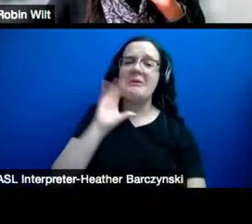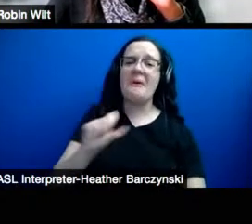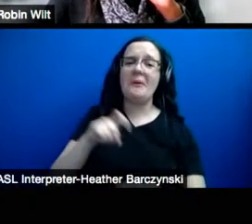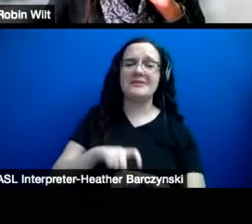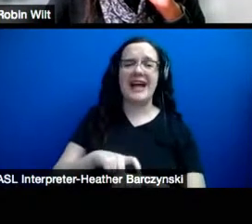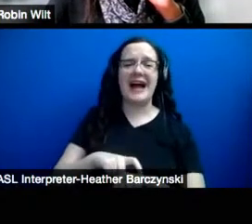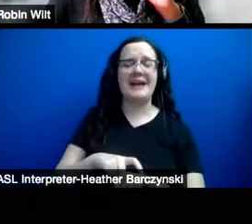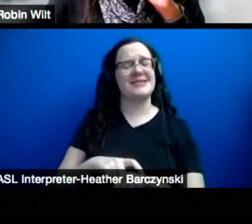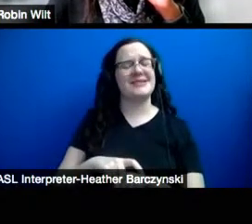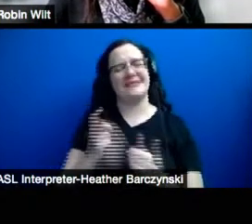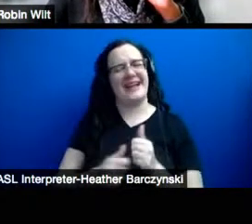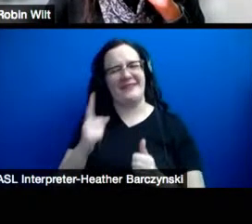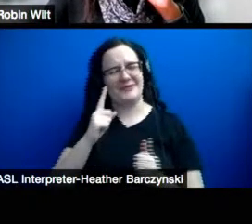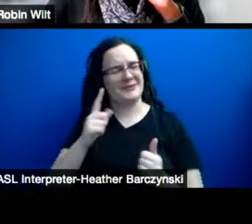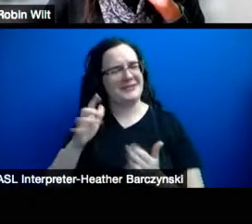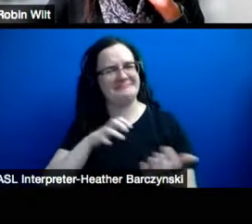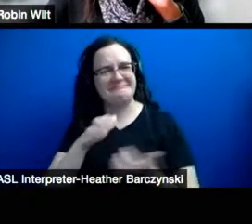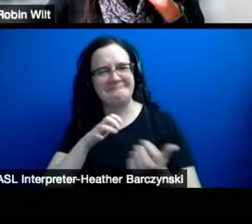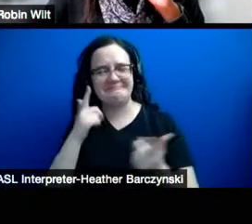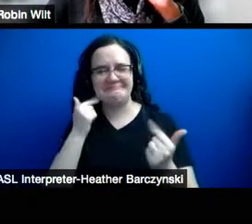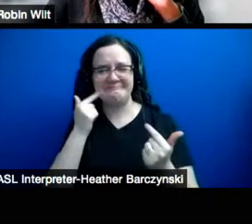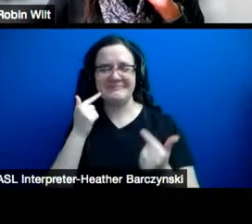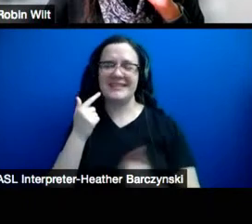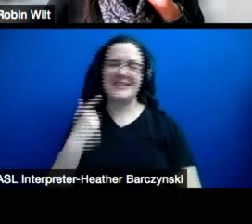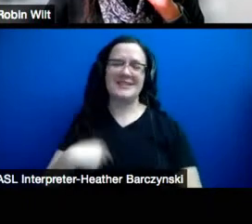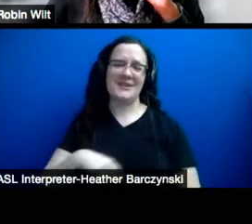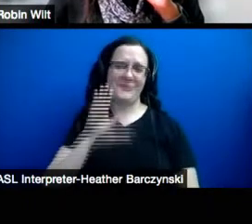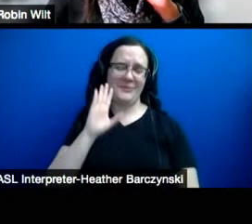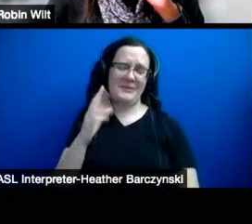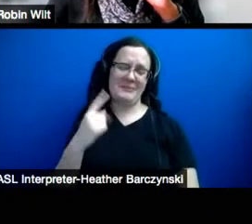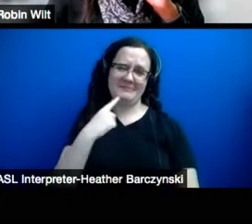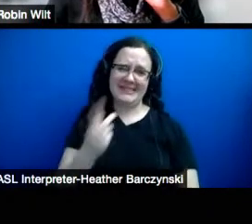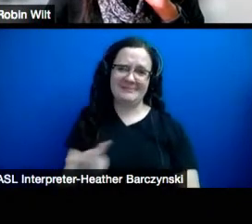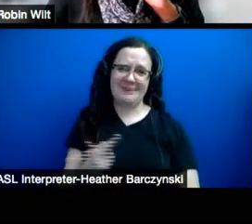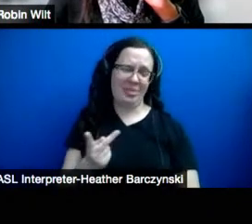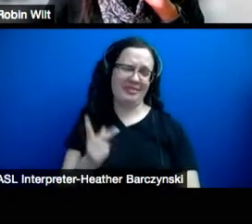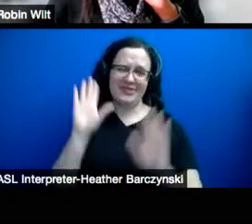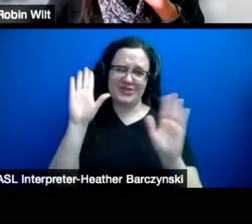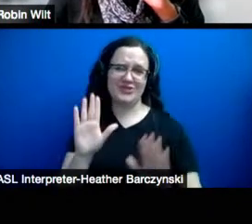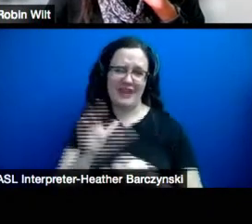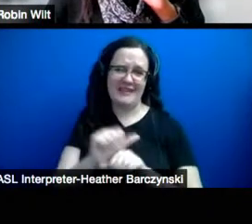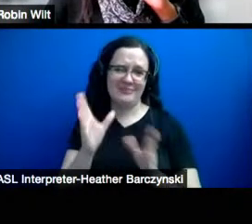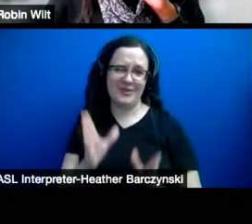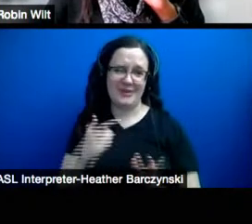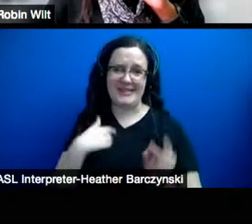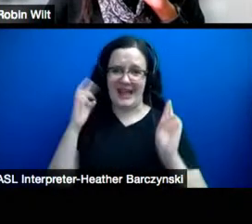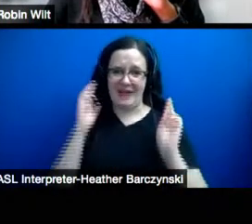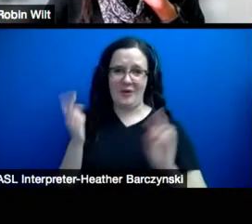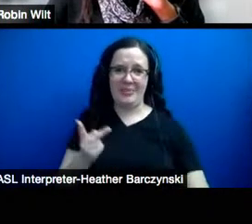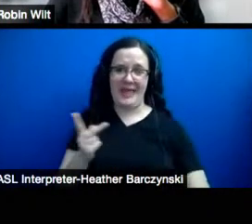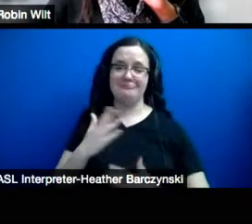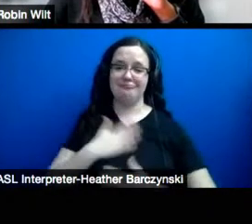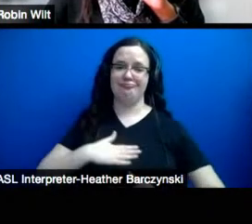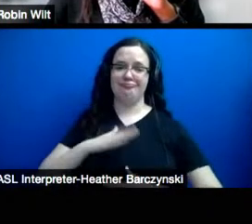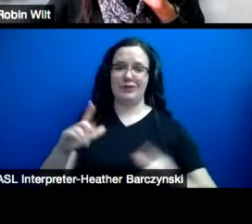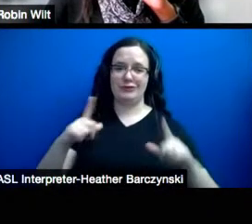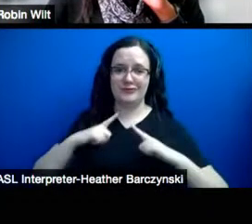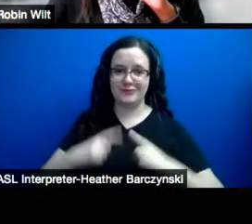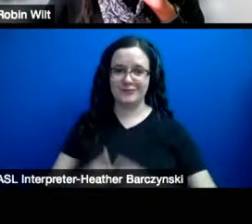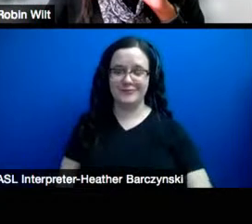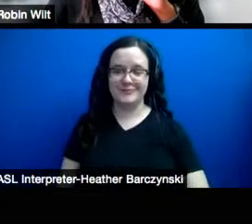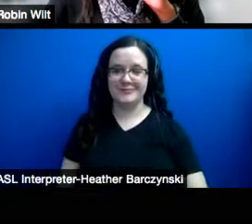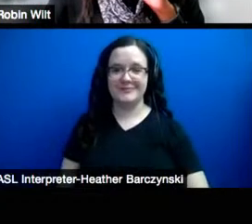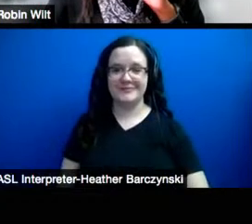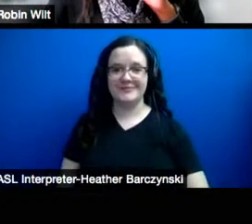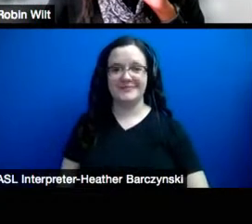brings a laugh to everybody's face. So gonna miss them both. Great employees. I just hope they enjoy their retirement.